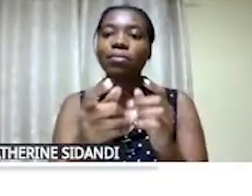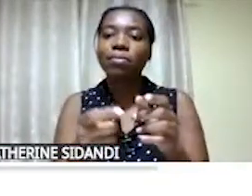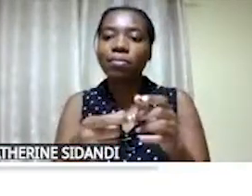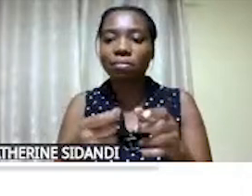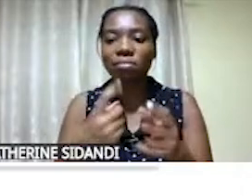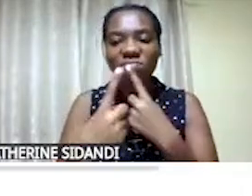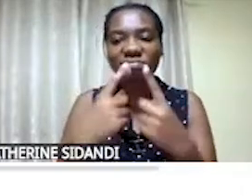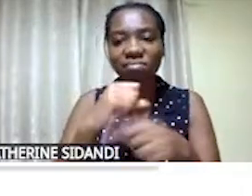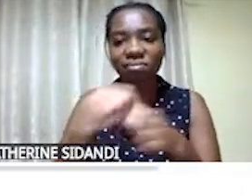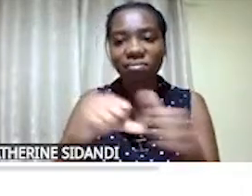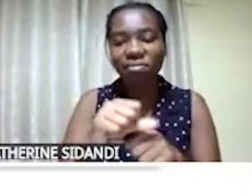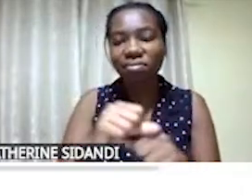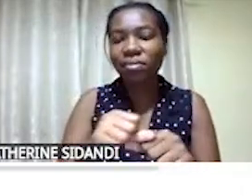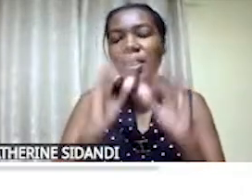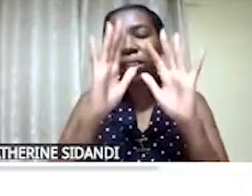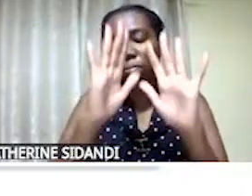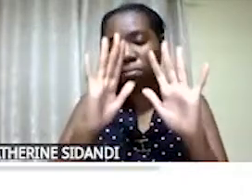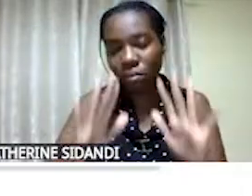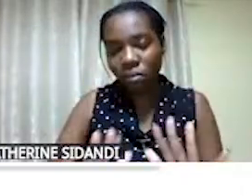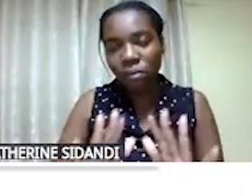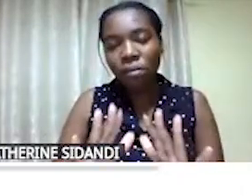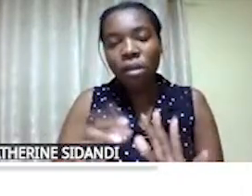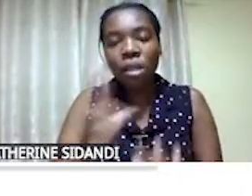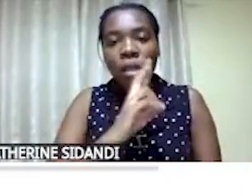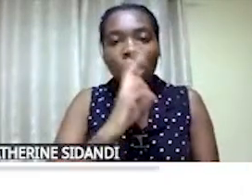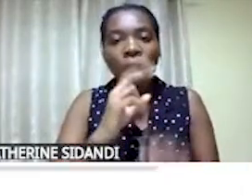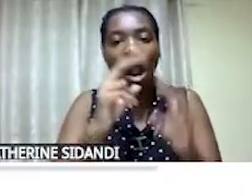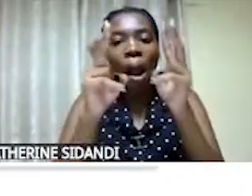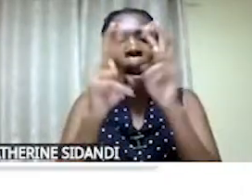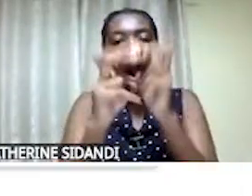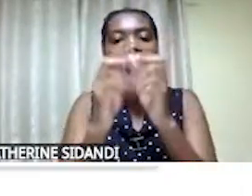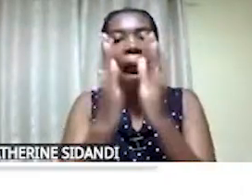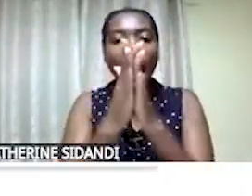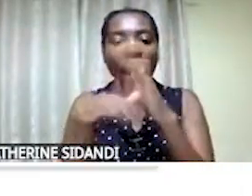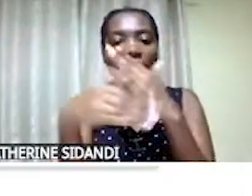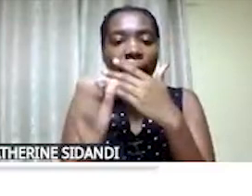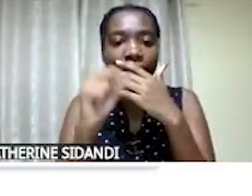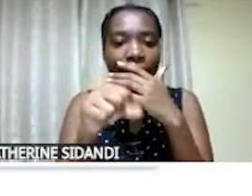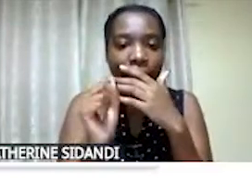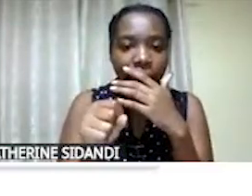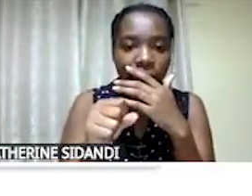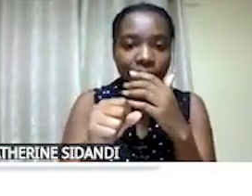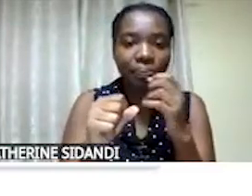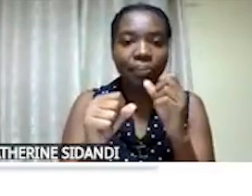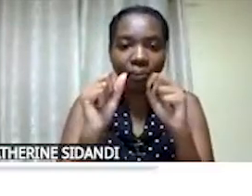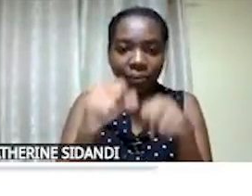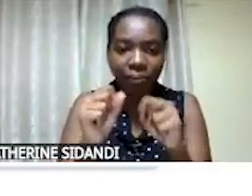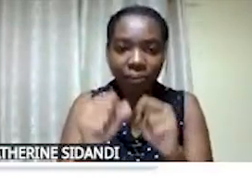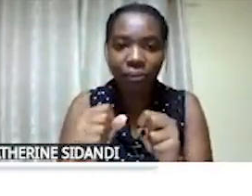key main risk factor and how to handle that strategically. I can't be able to understand what he's